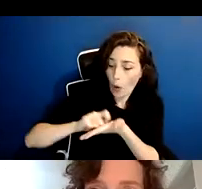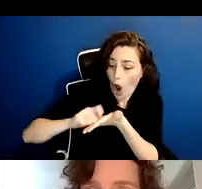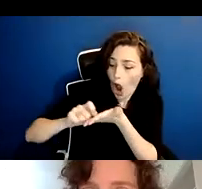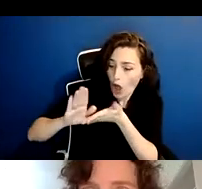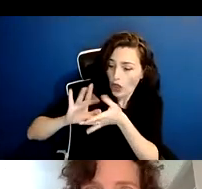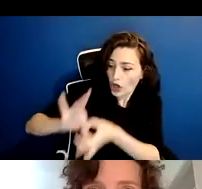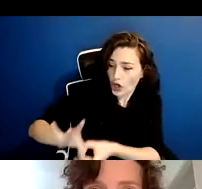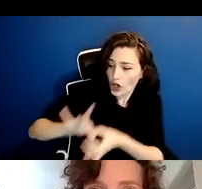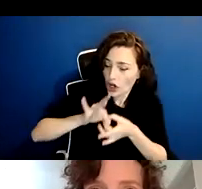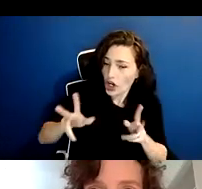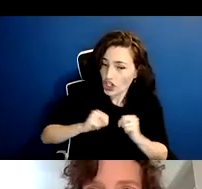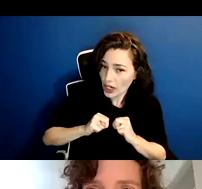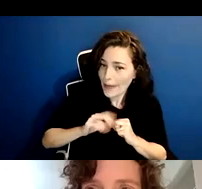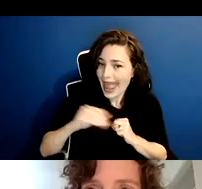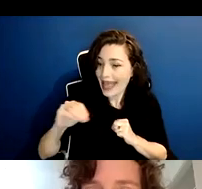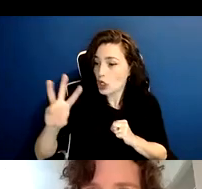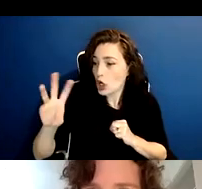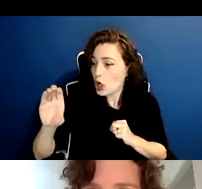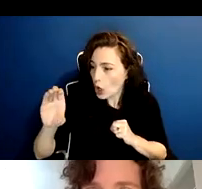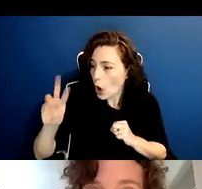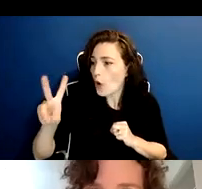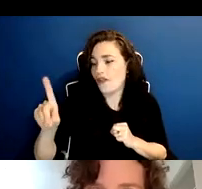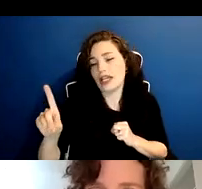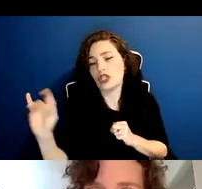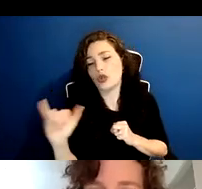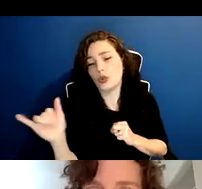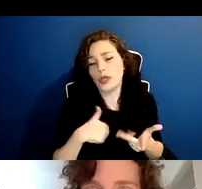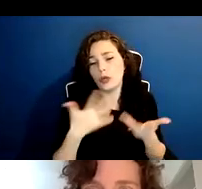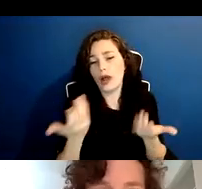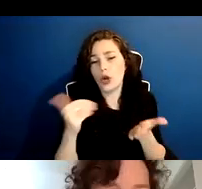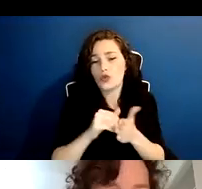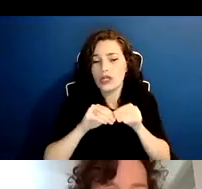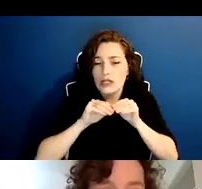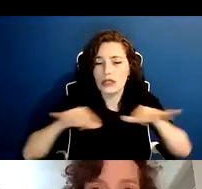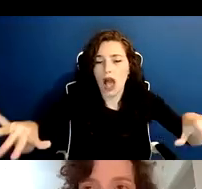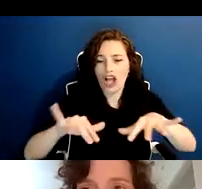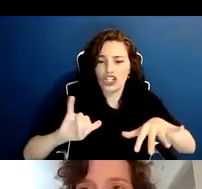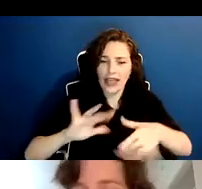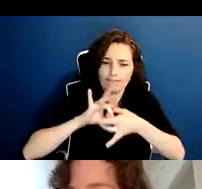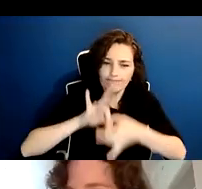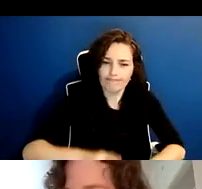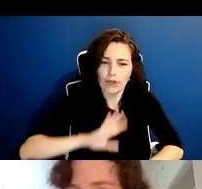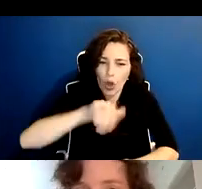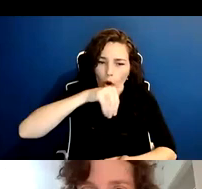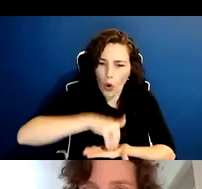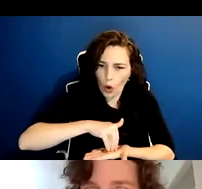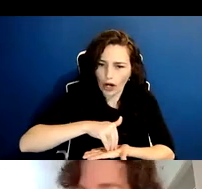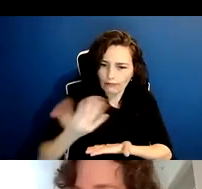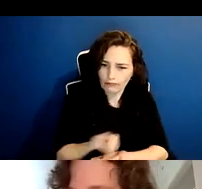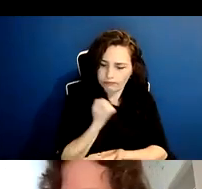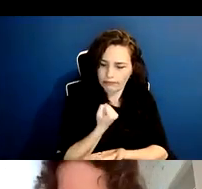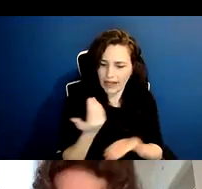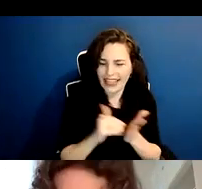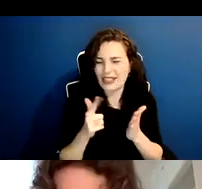to unite the field this year and relaunch the core again. So stand by for that in the